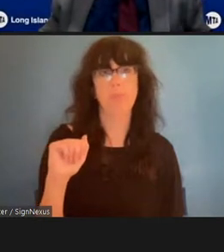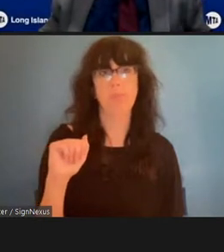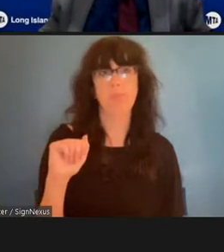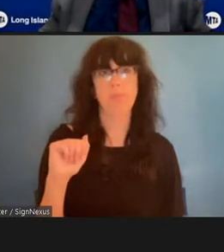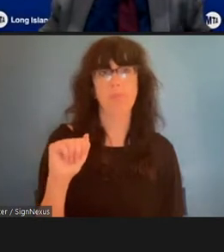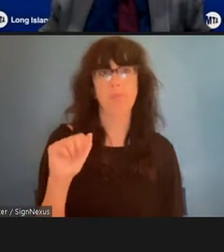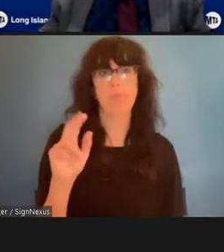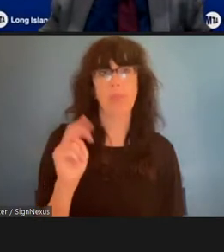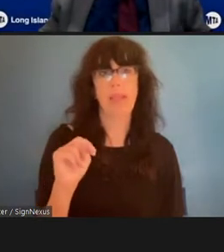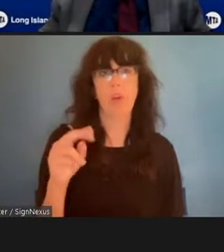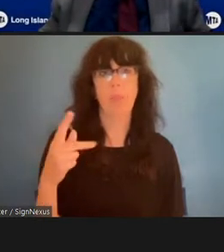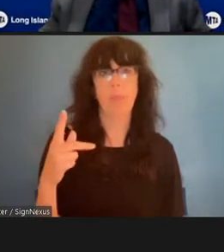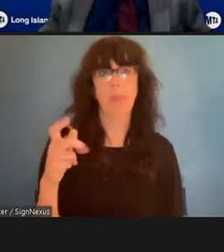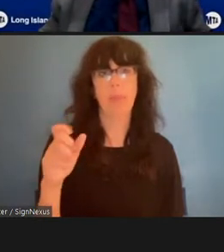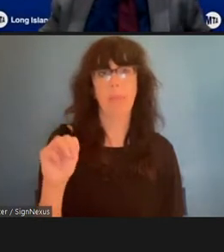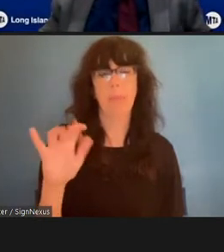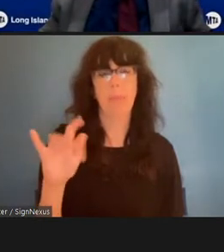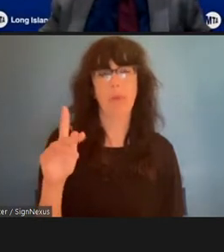naomi pemberton